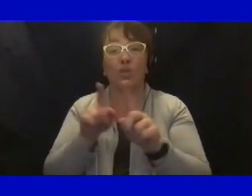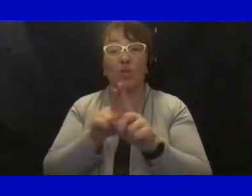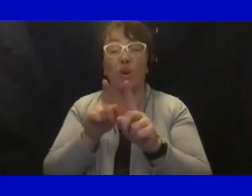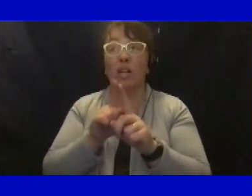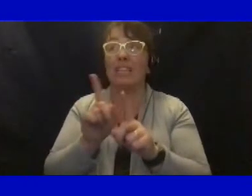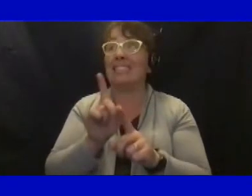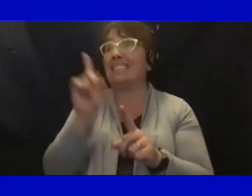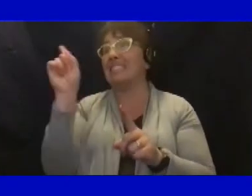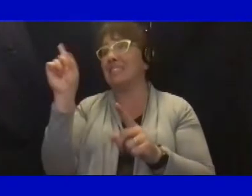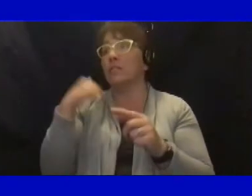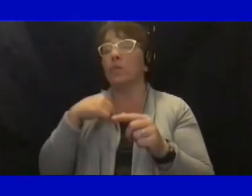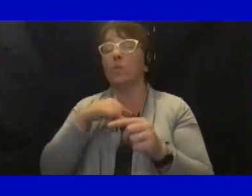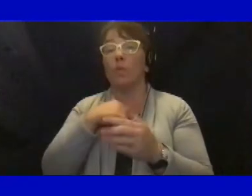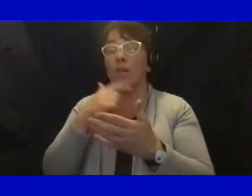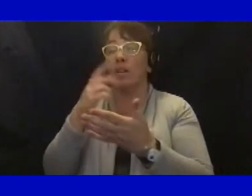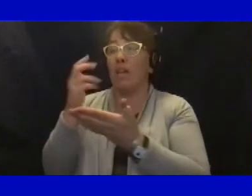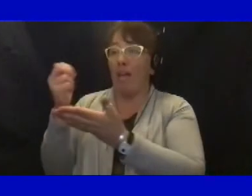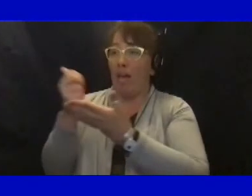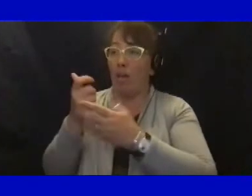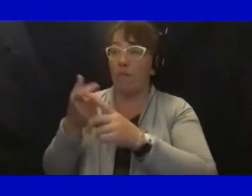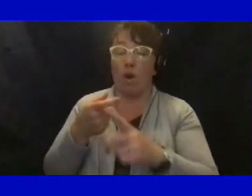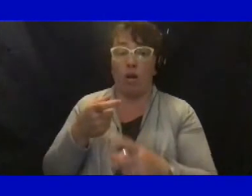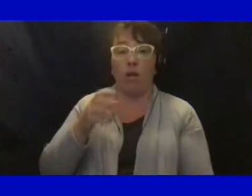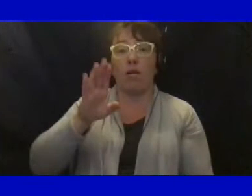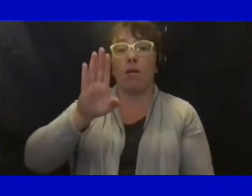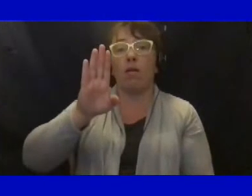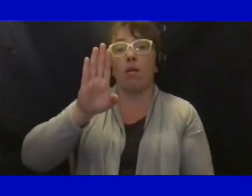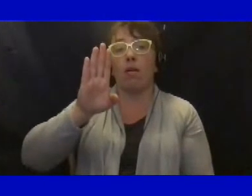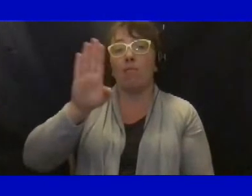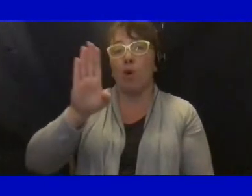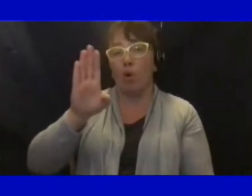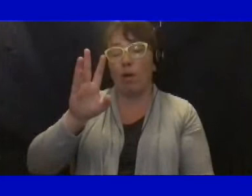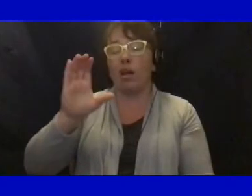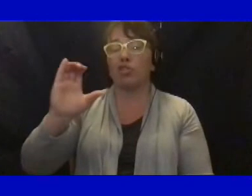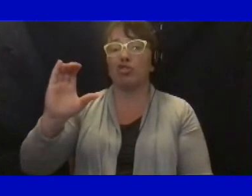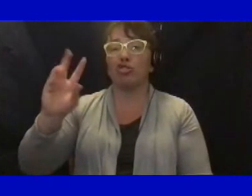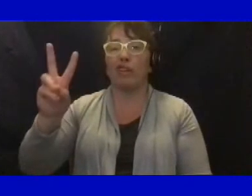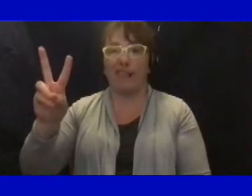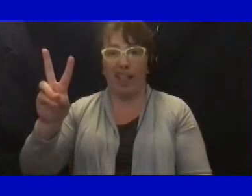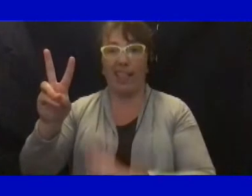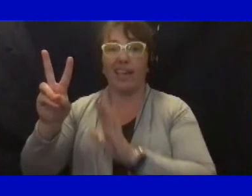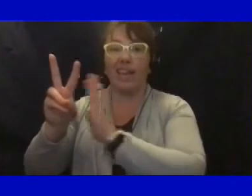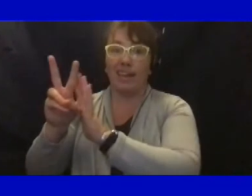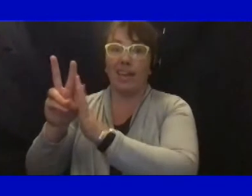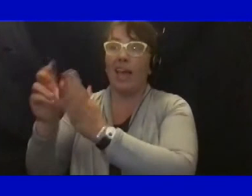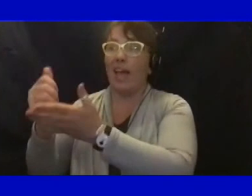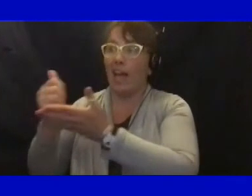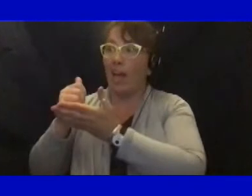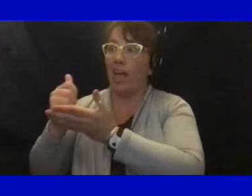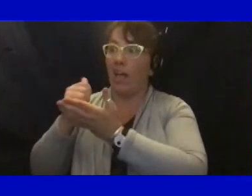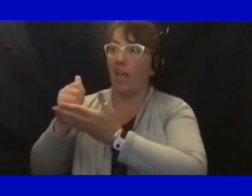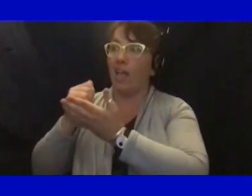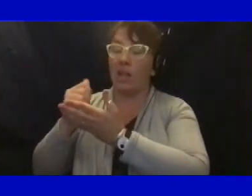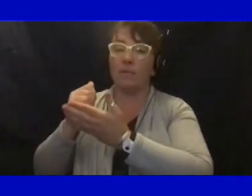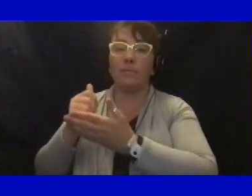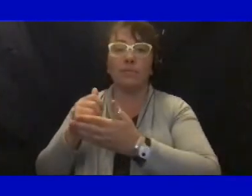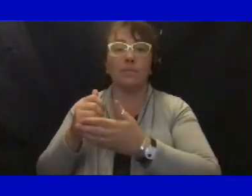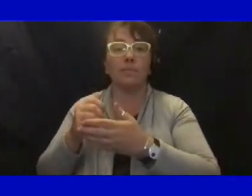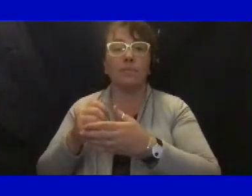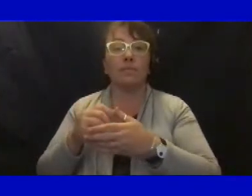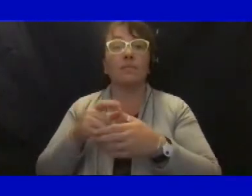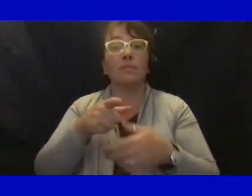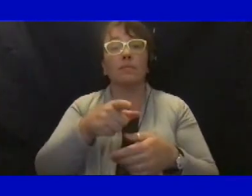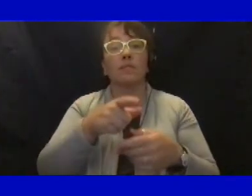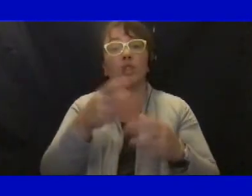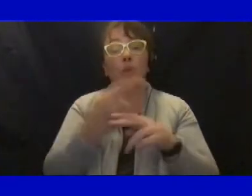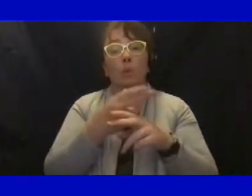Water District because they've been an incredible partner with us. They're allowing us to use their land to basically pound metal stakes into the ground that'll help